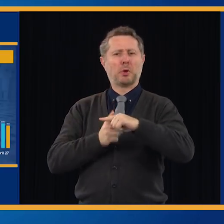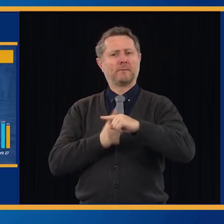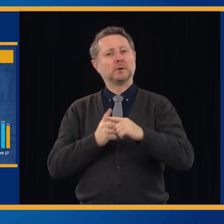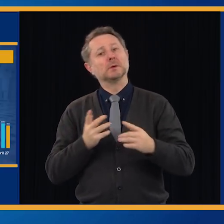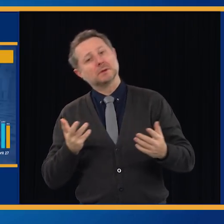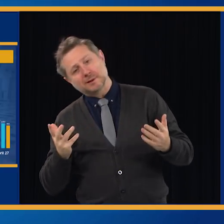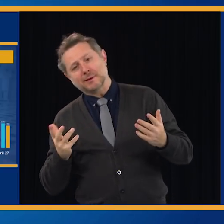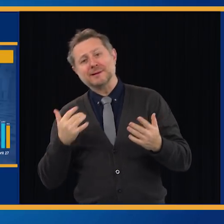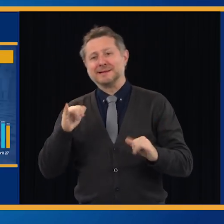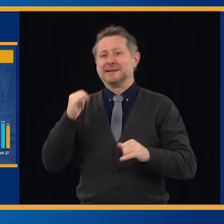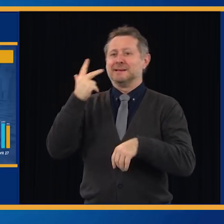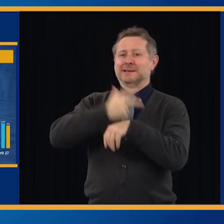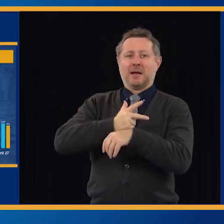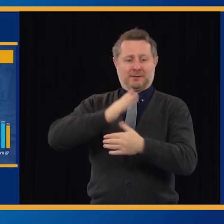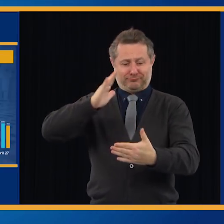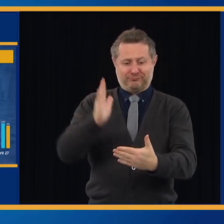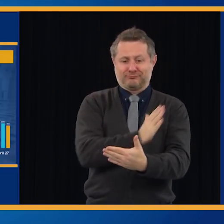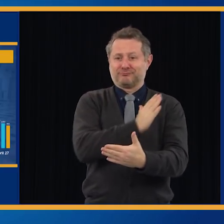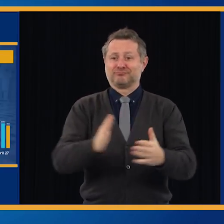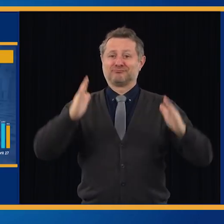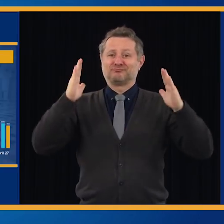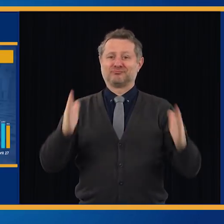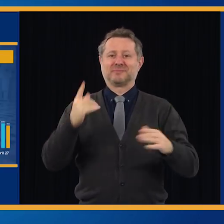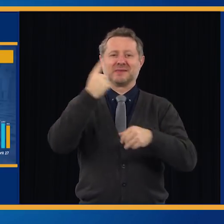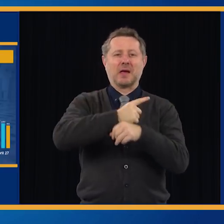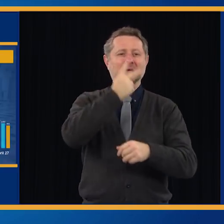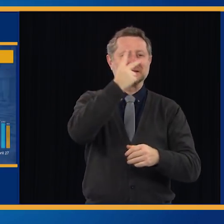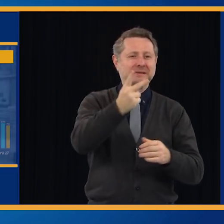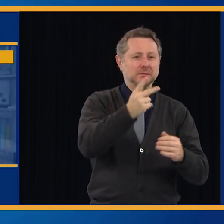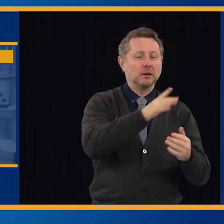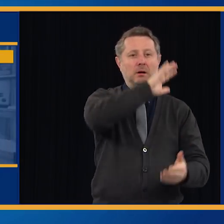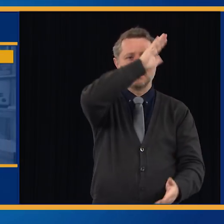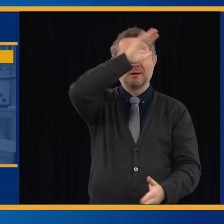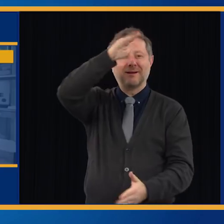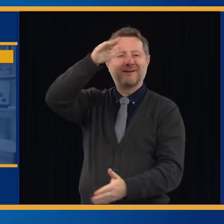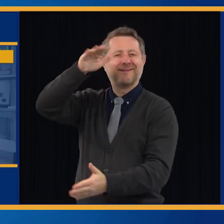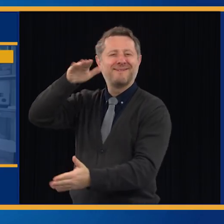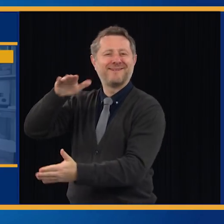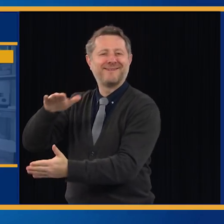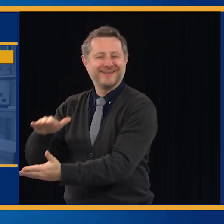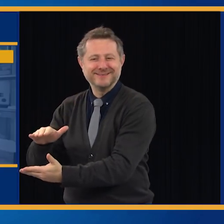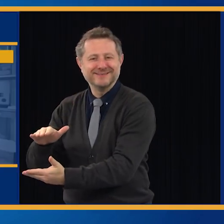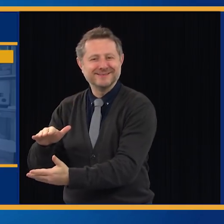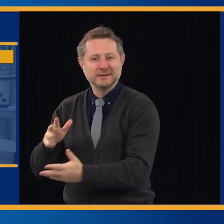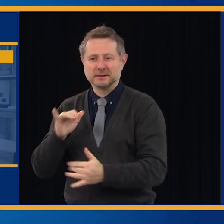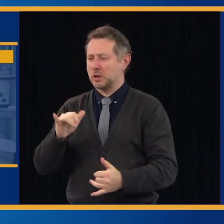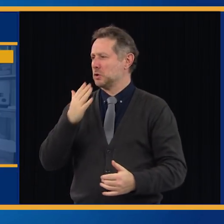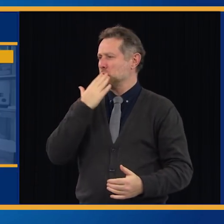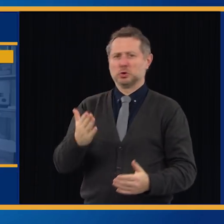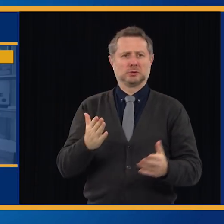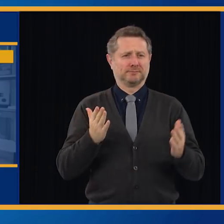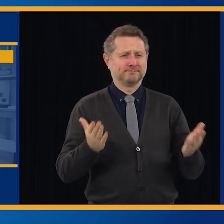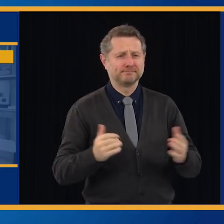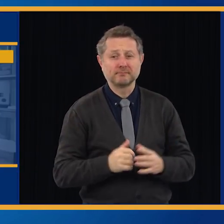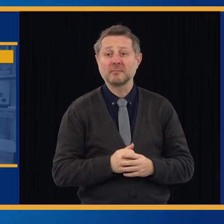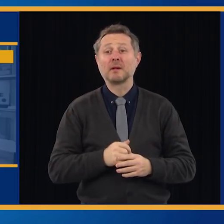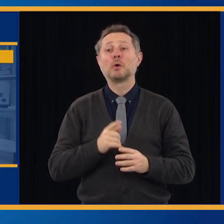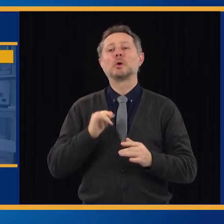But overall, you see the numbers coming down, so that's good news. This is the worst